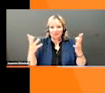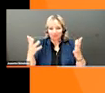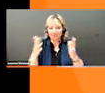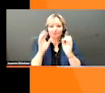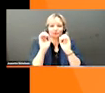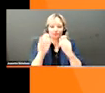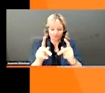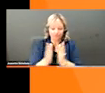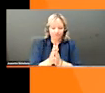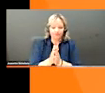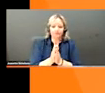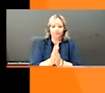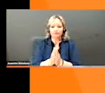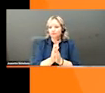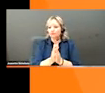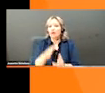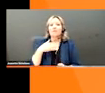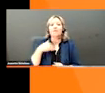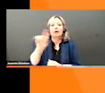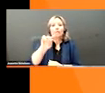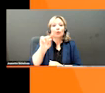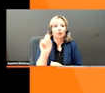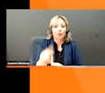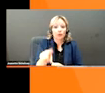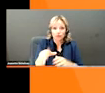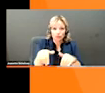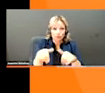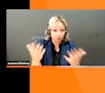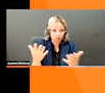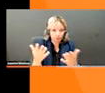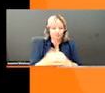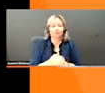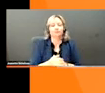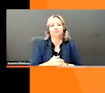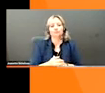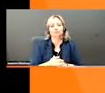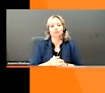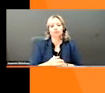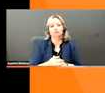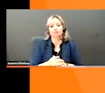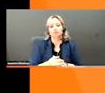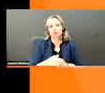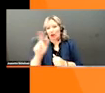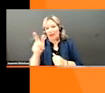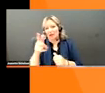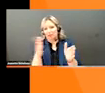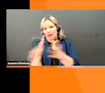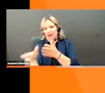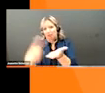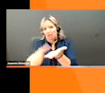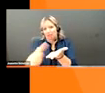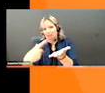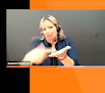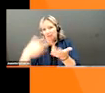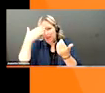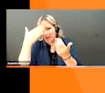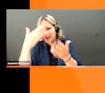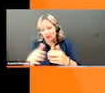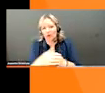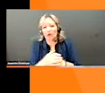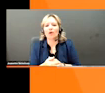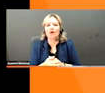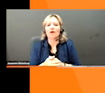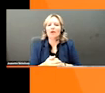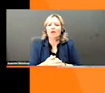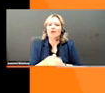if, and maybe you'll share this later, do you have examples, maybe change the